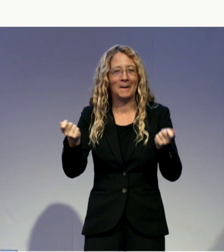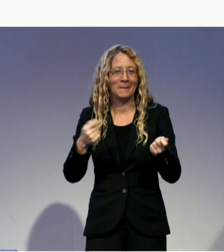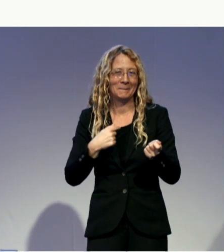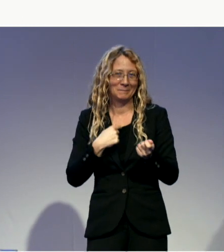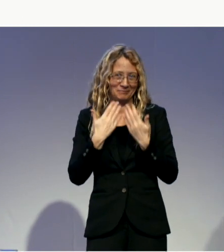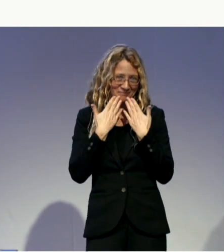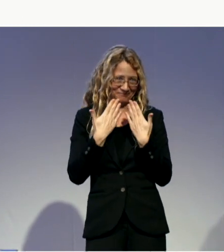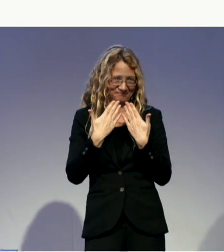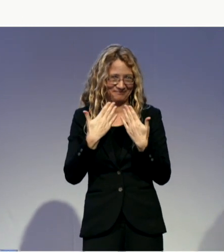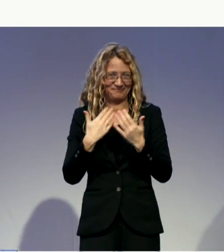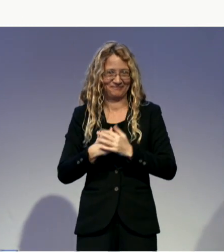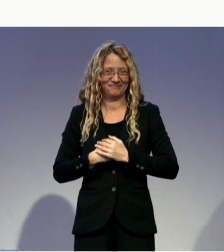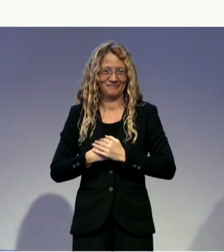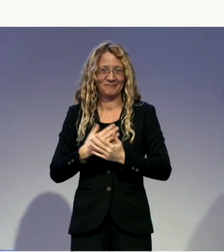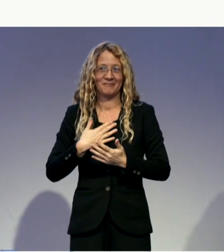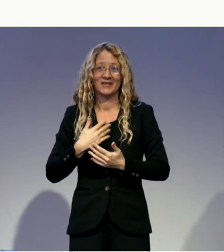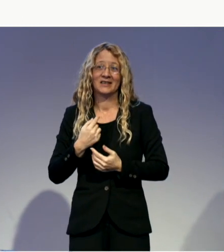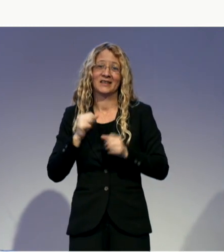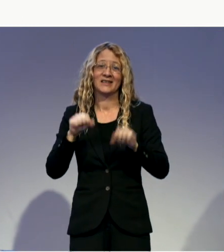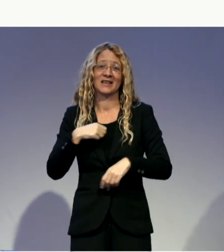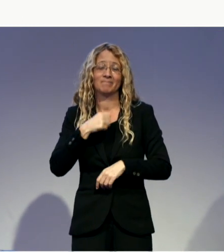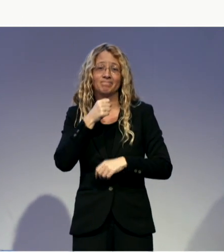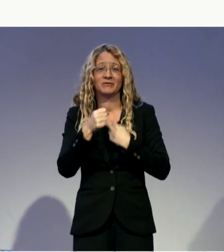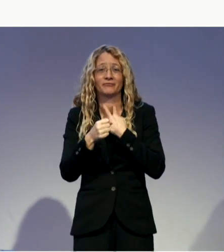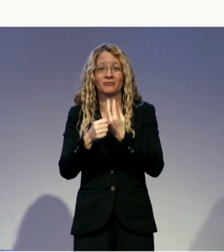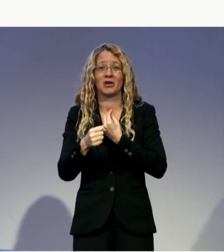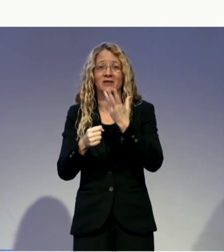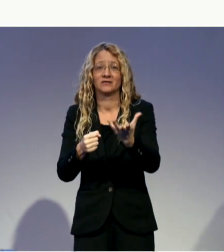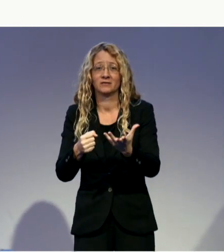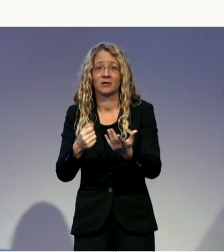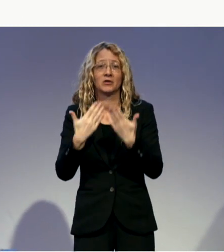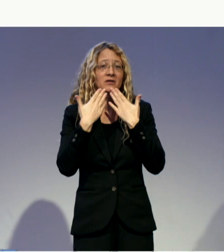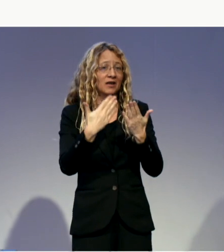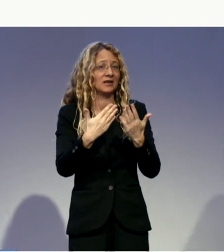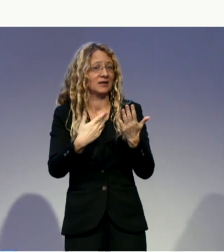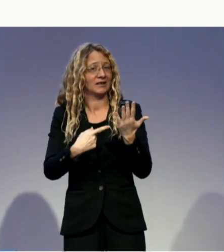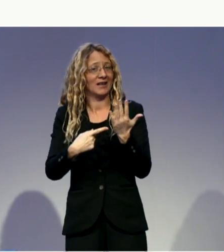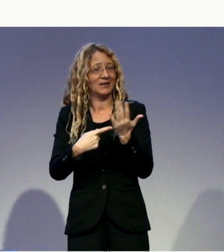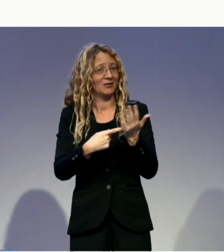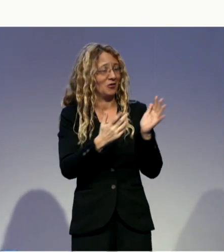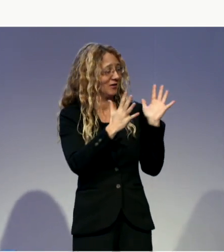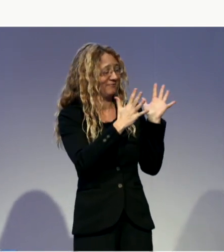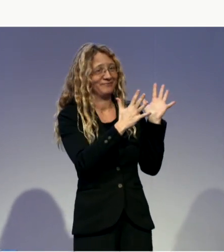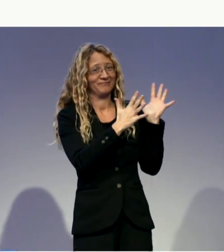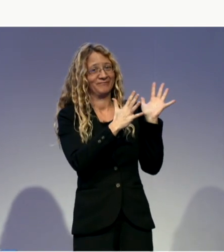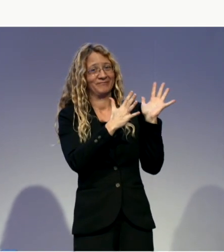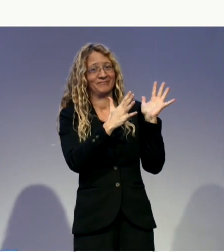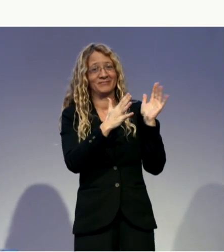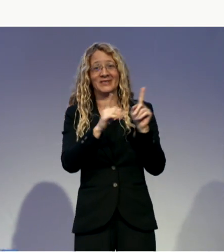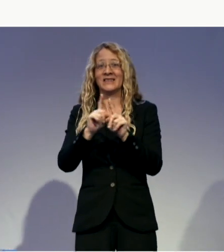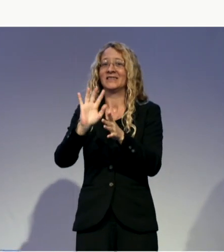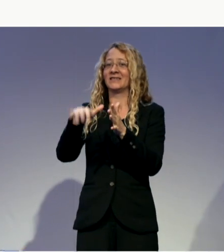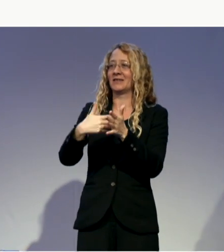specifically thank, once again, our AV team down the back. Hold on, our signers here up here. I need